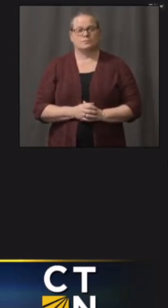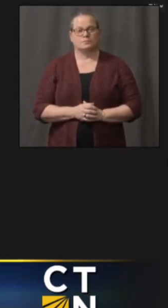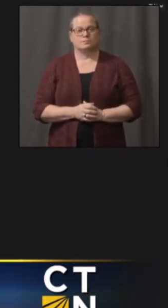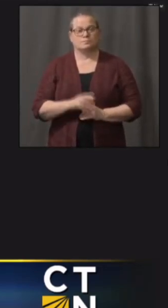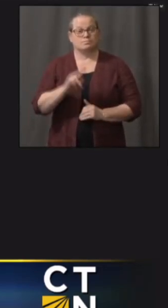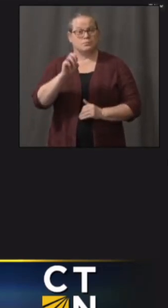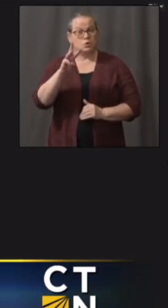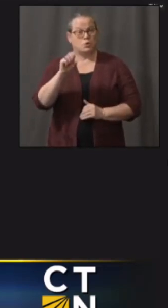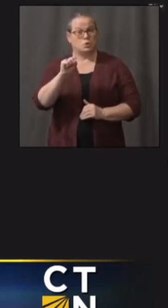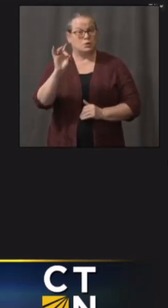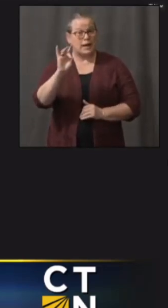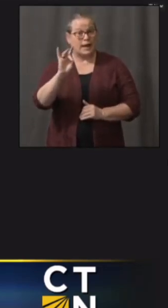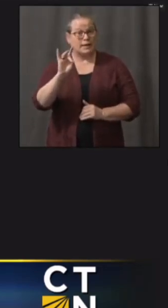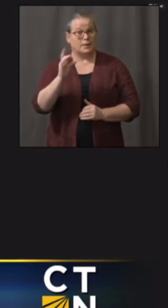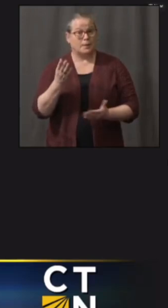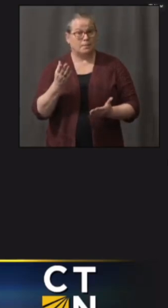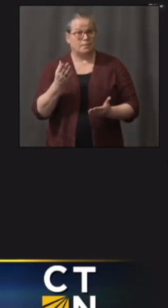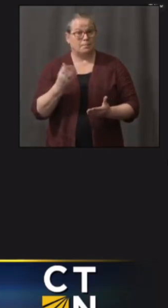News 8.